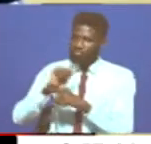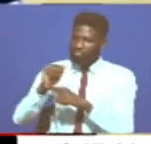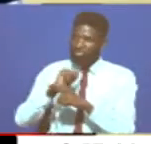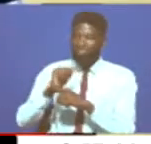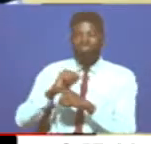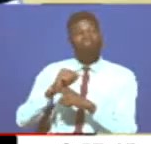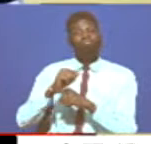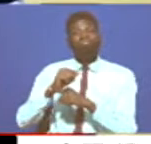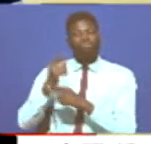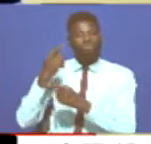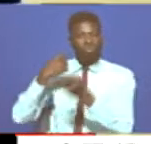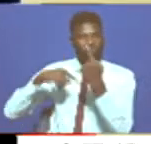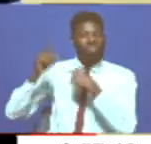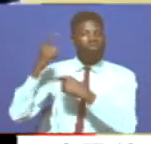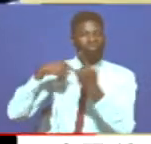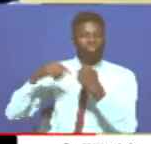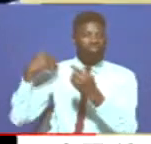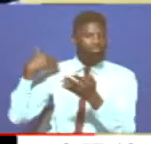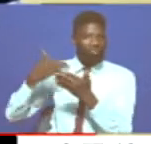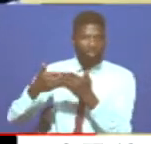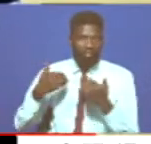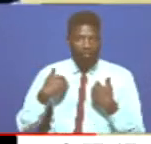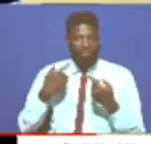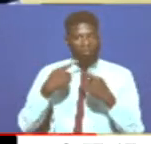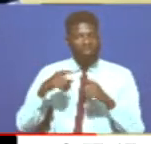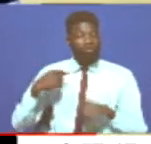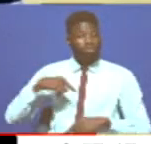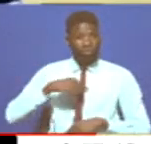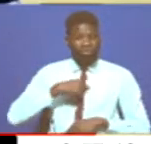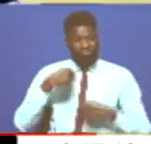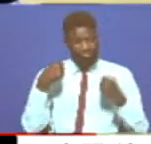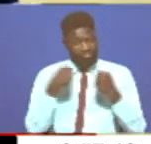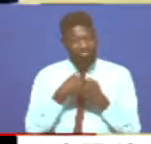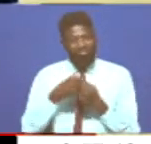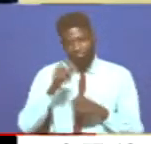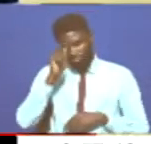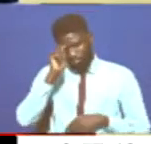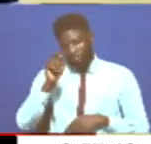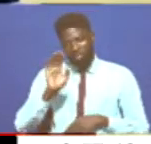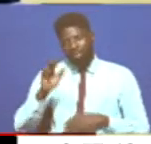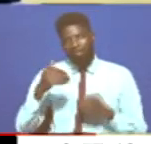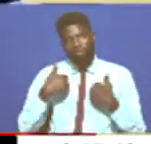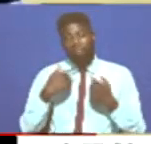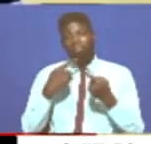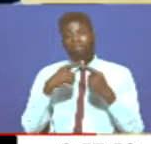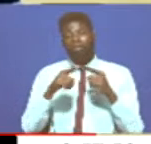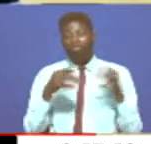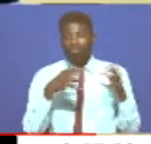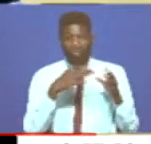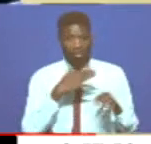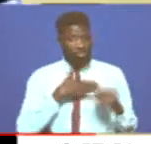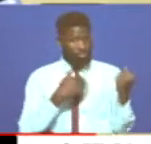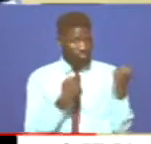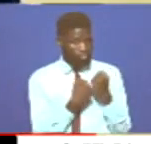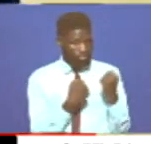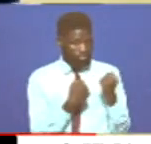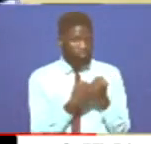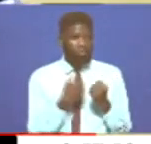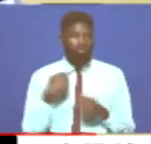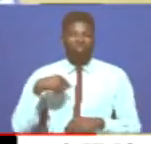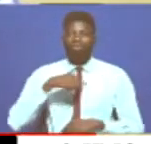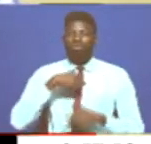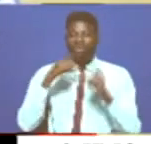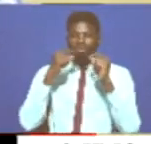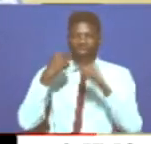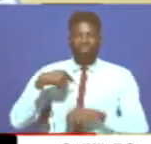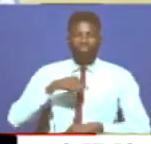wins zao so lazima tu approach na respect wanafa but pia kwa mafans wetu lazima tuambie tuta represent